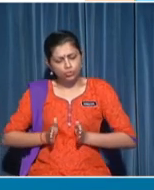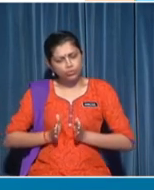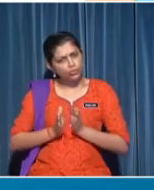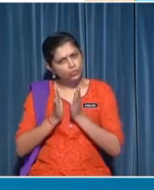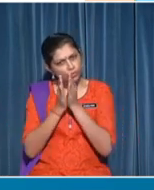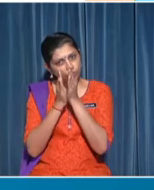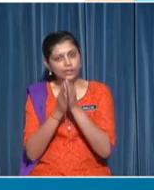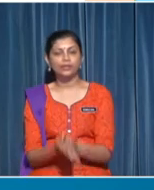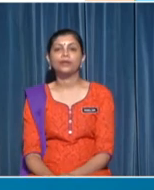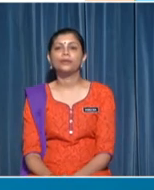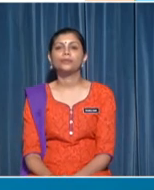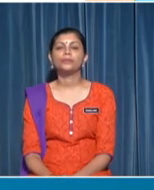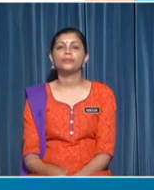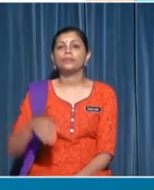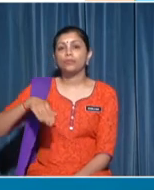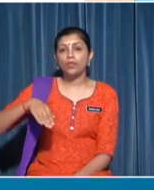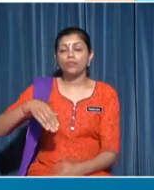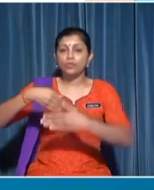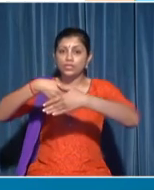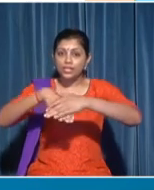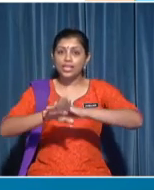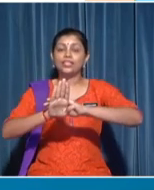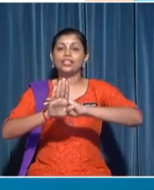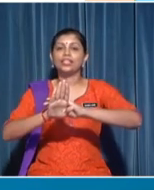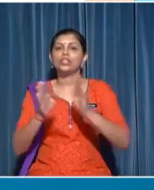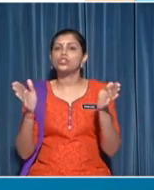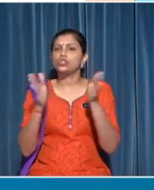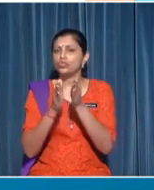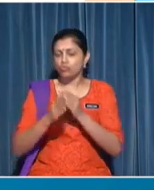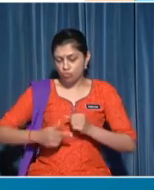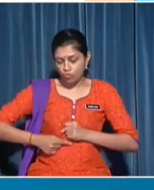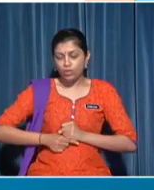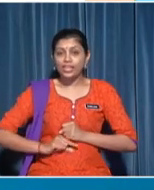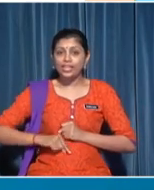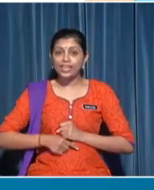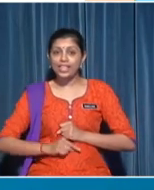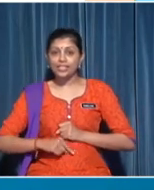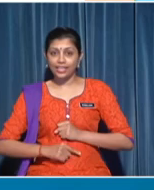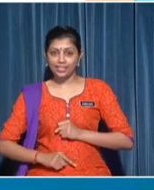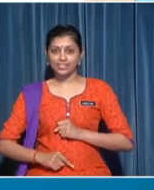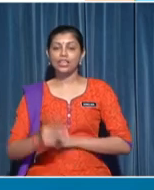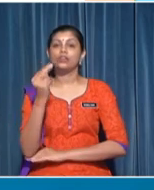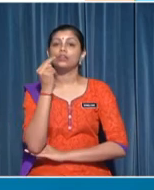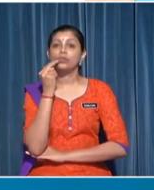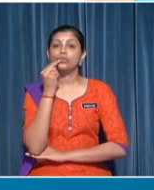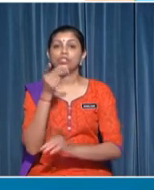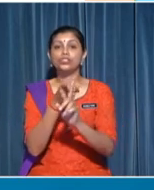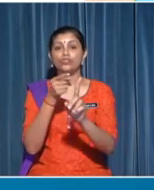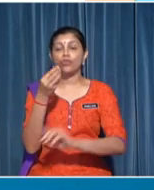smaller pieces before they get to send to the small intestine. Nutrients from